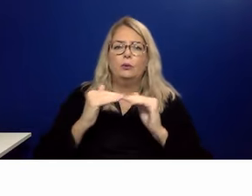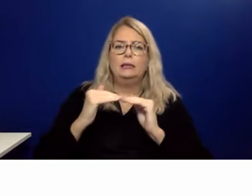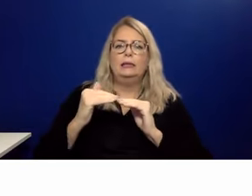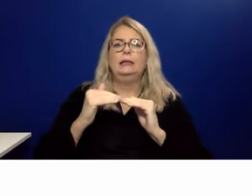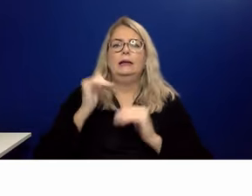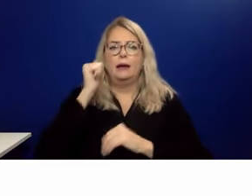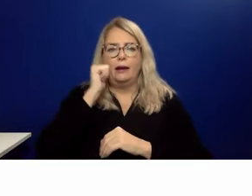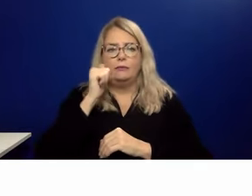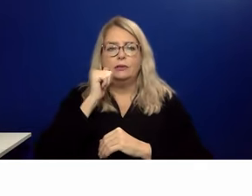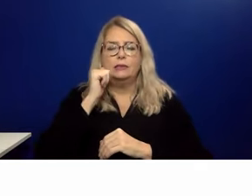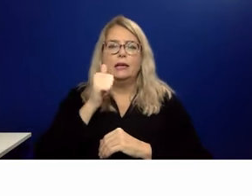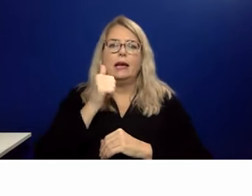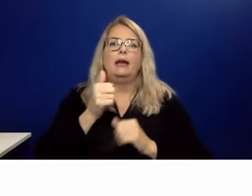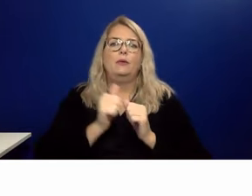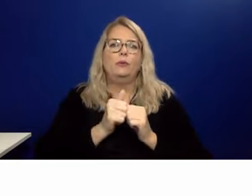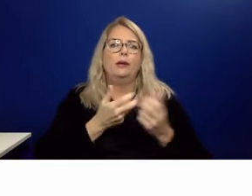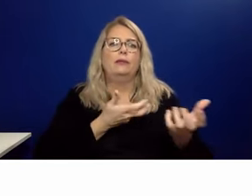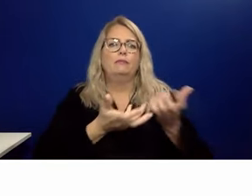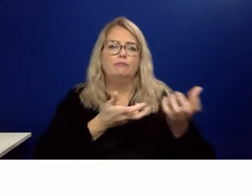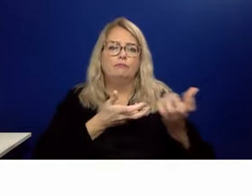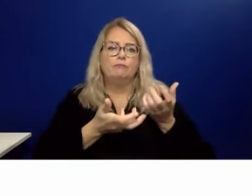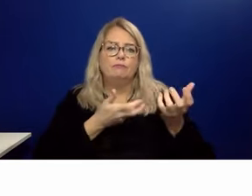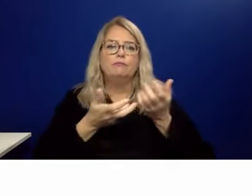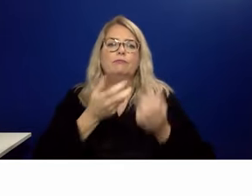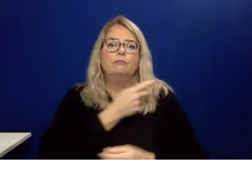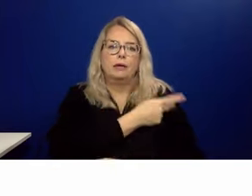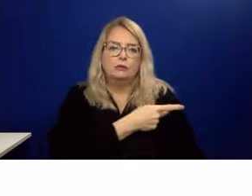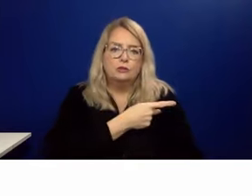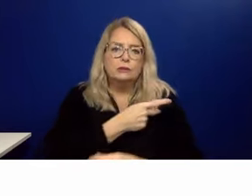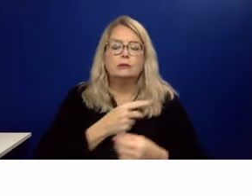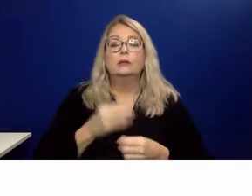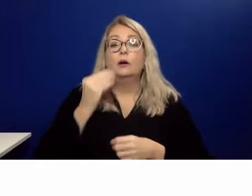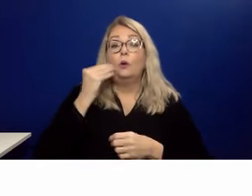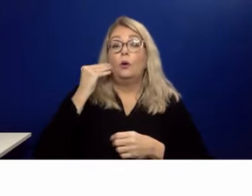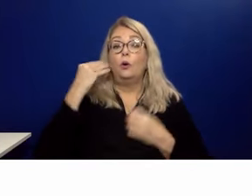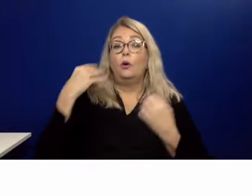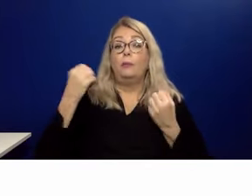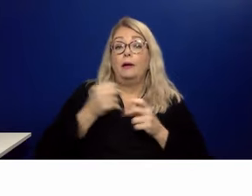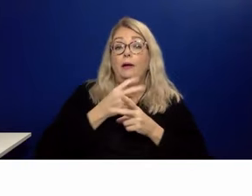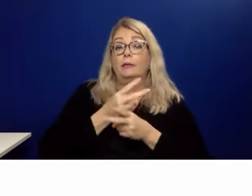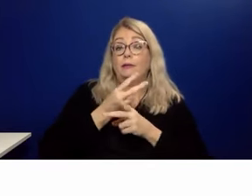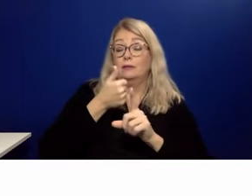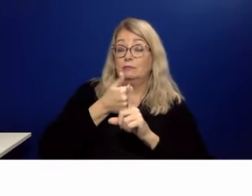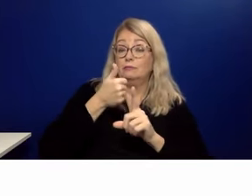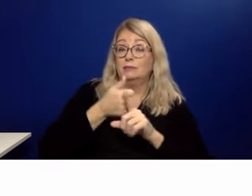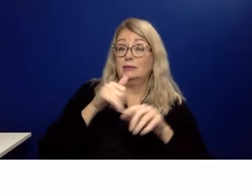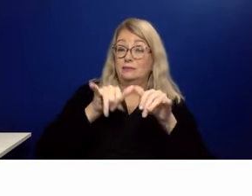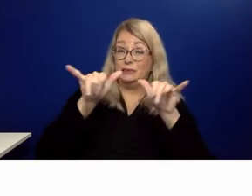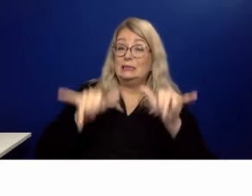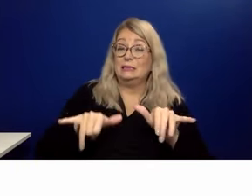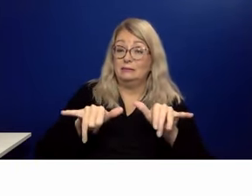ultimately, we see home health care as a system, right? Albeit it has problems,